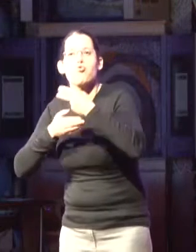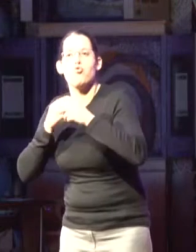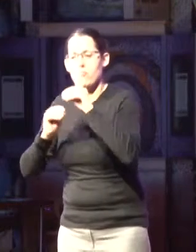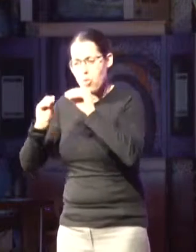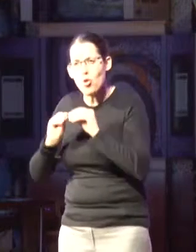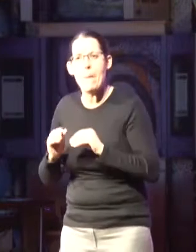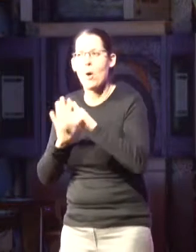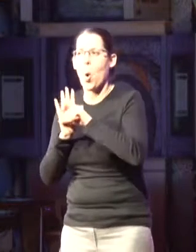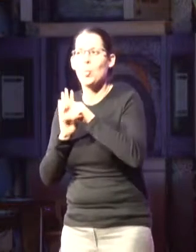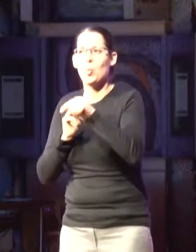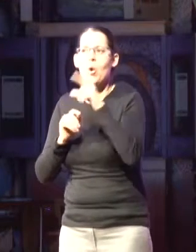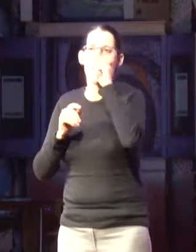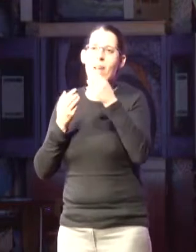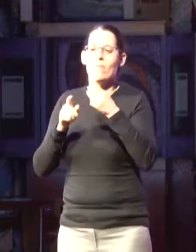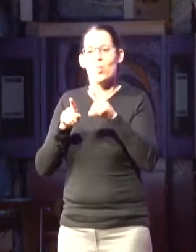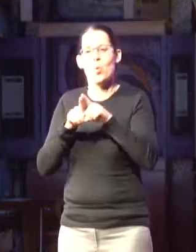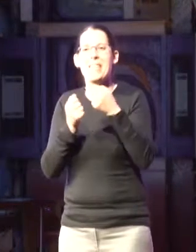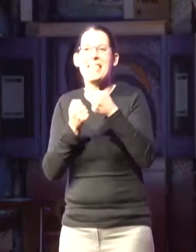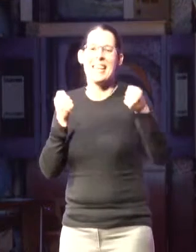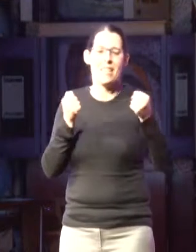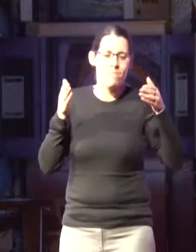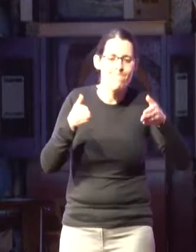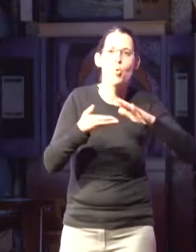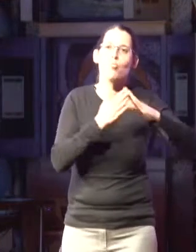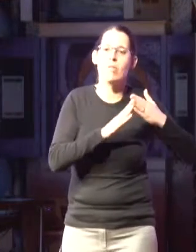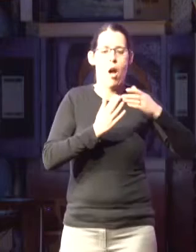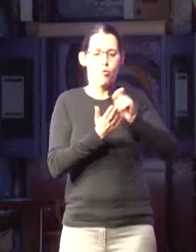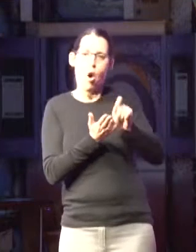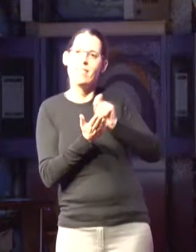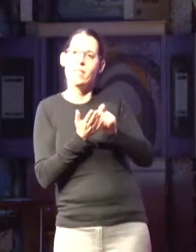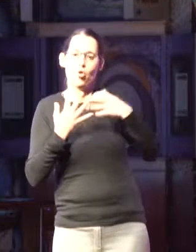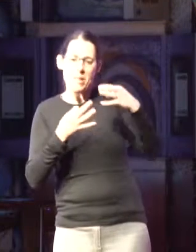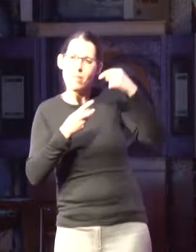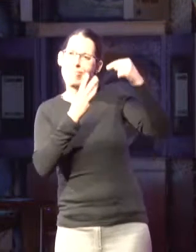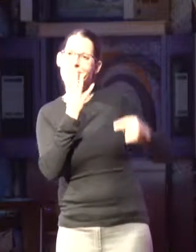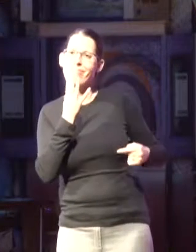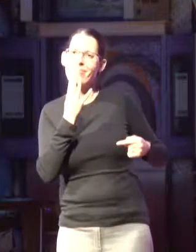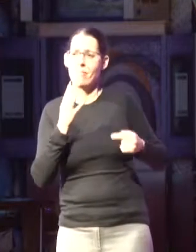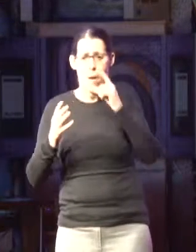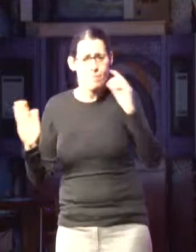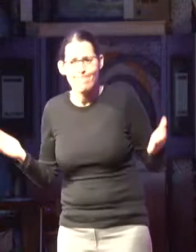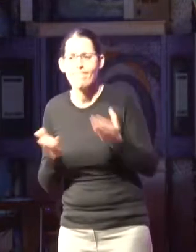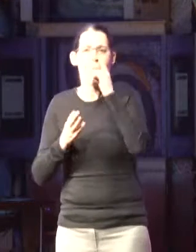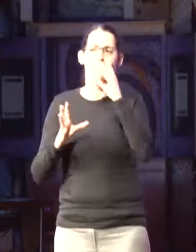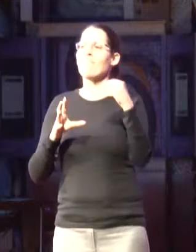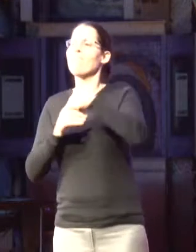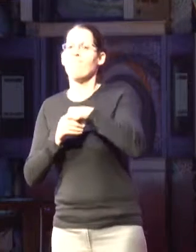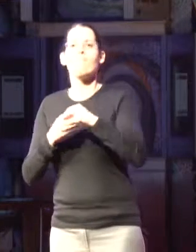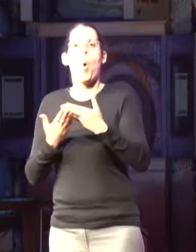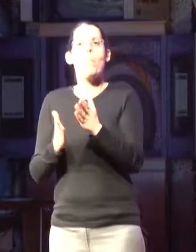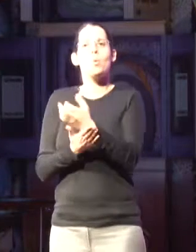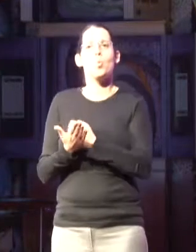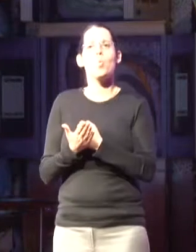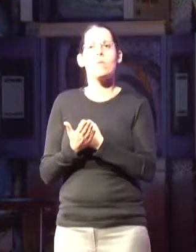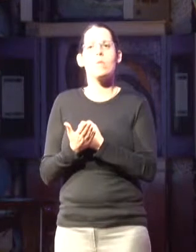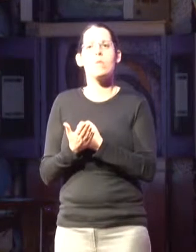like building communities and writing documentation and encouraging people to get involved in open source, free and